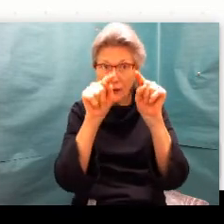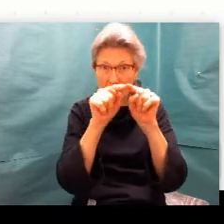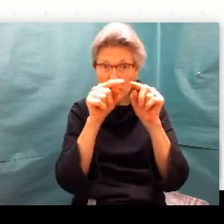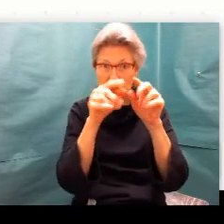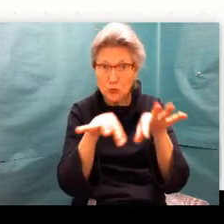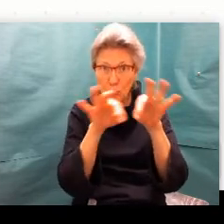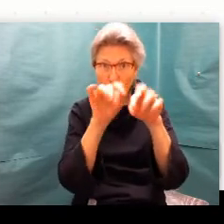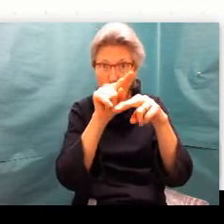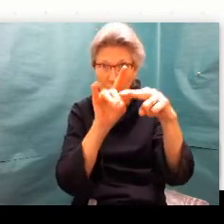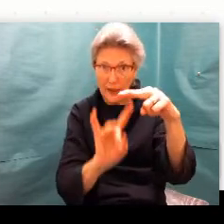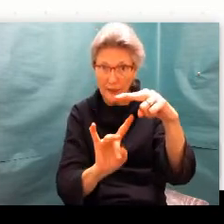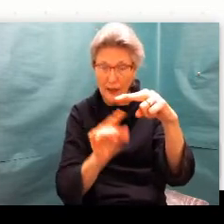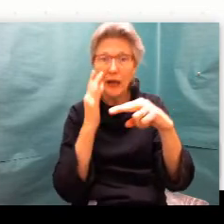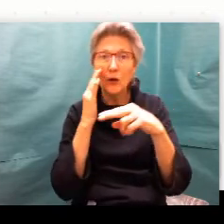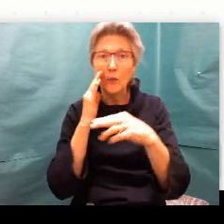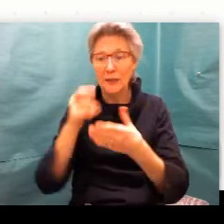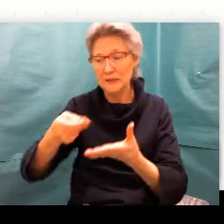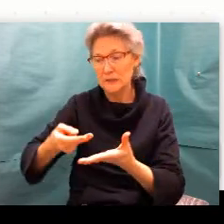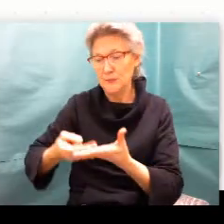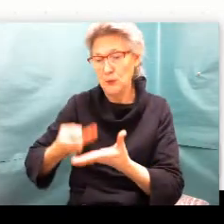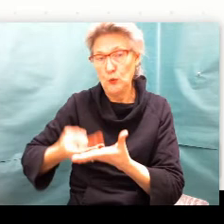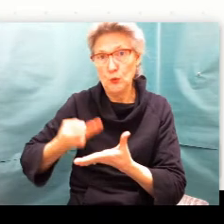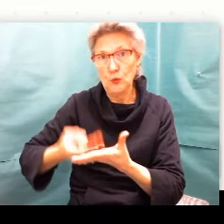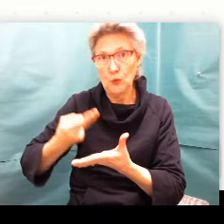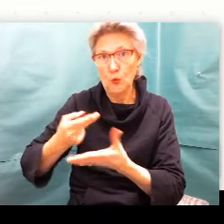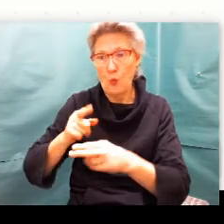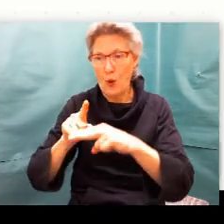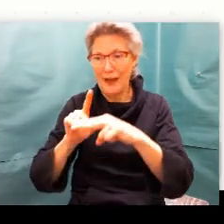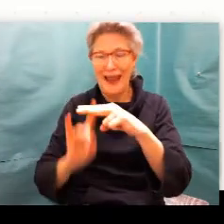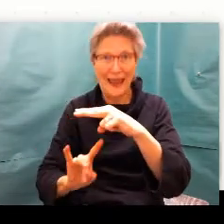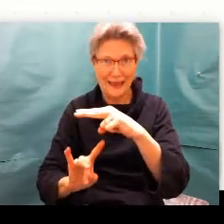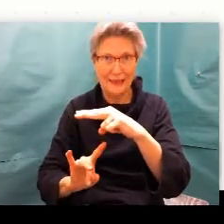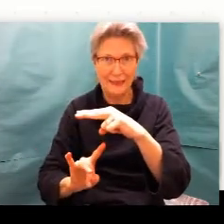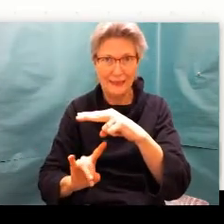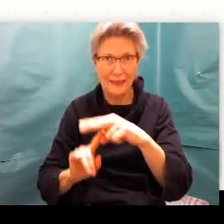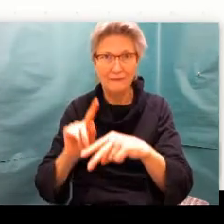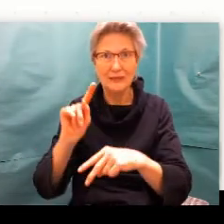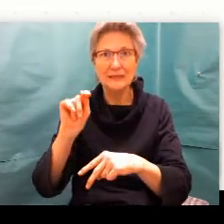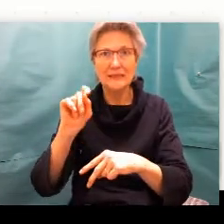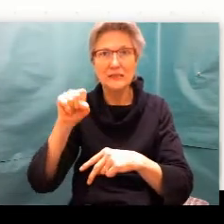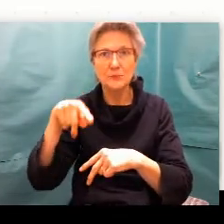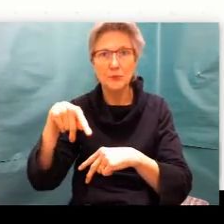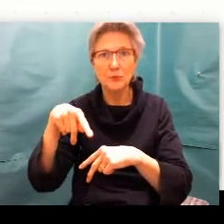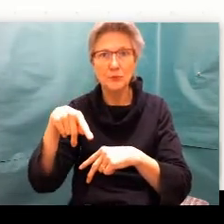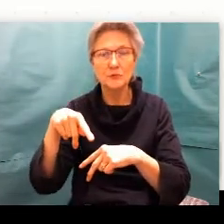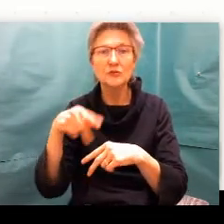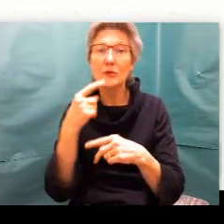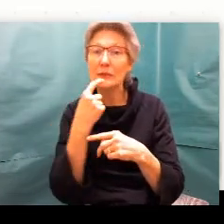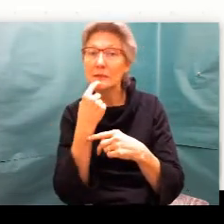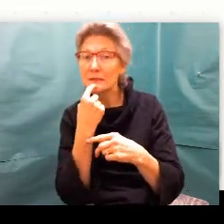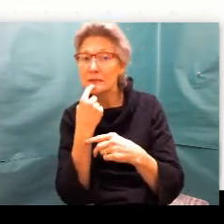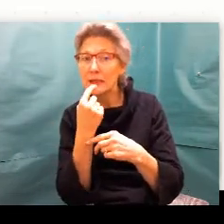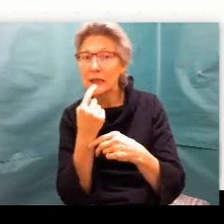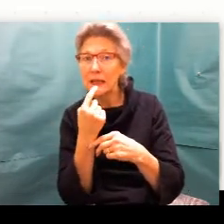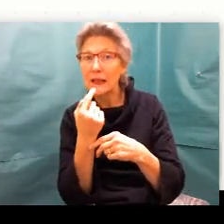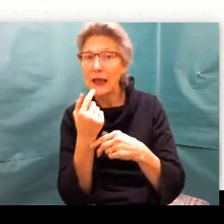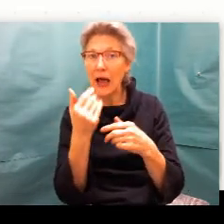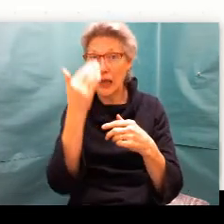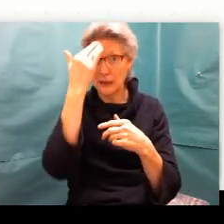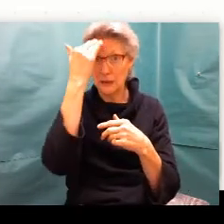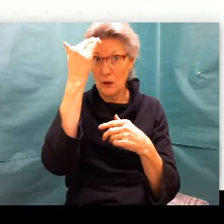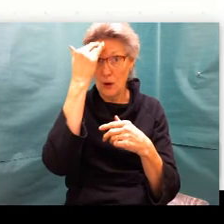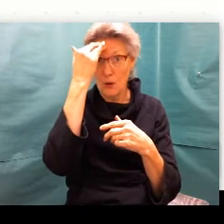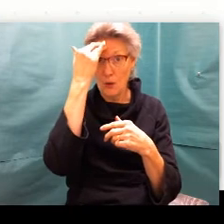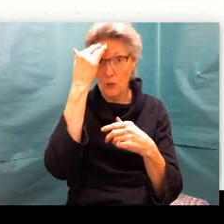know that my measuring spoon is 1/8 of a teaspoon. So I can say that I